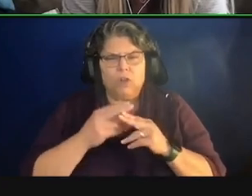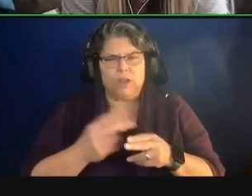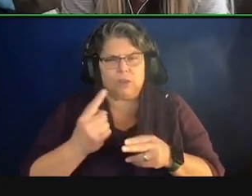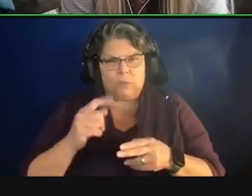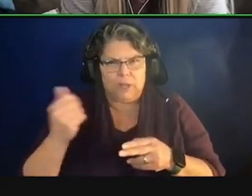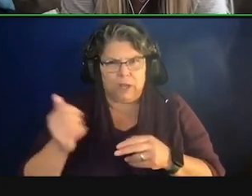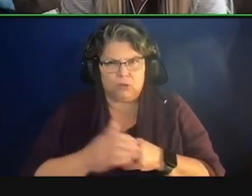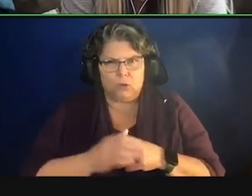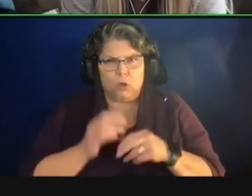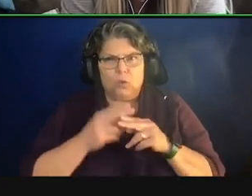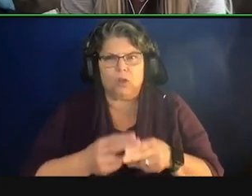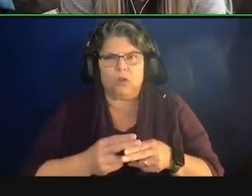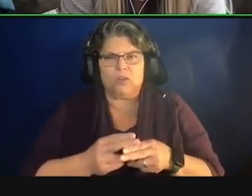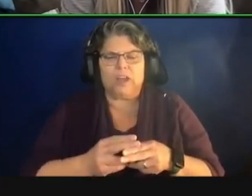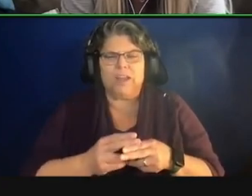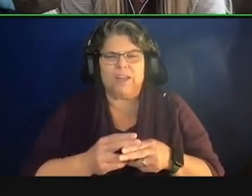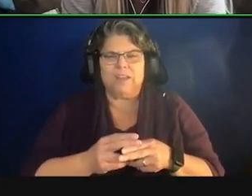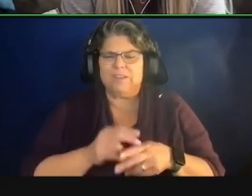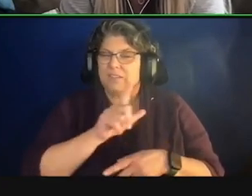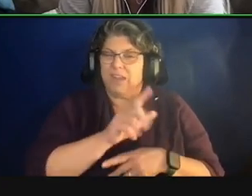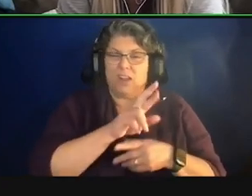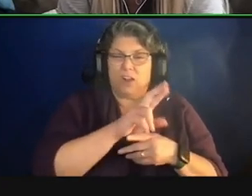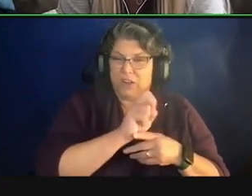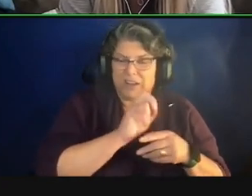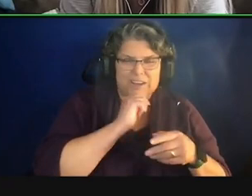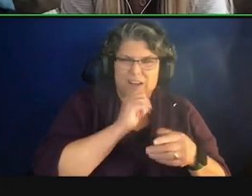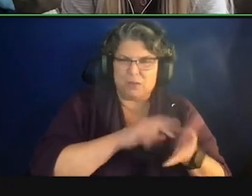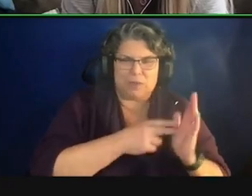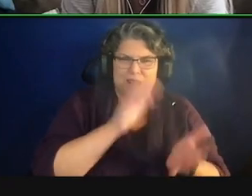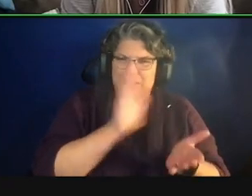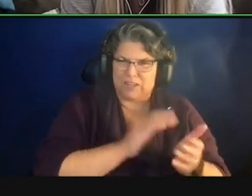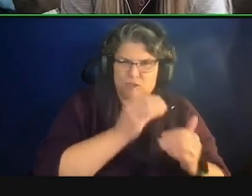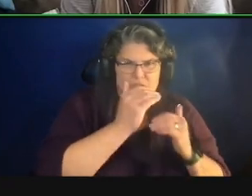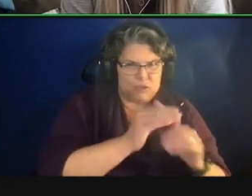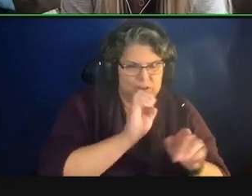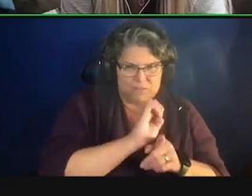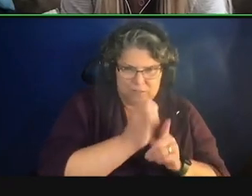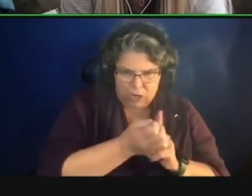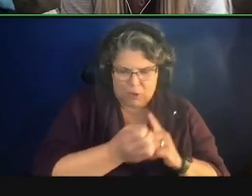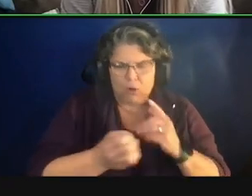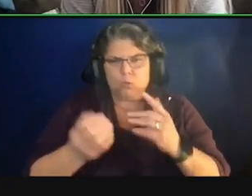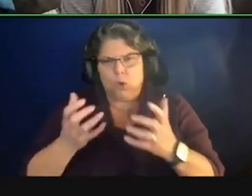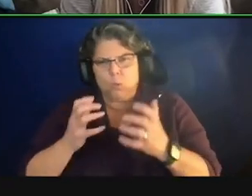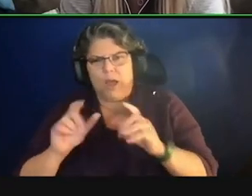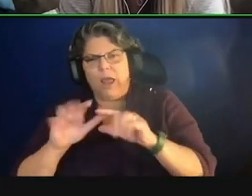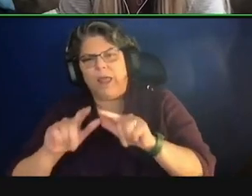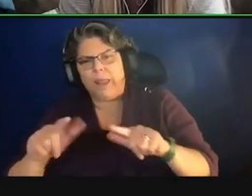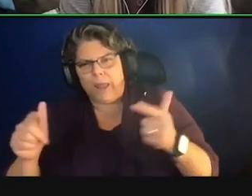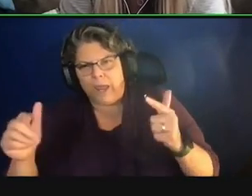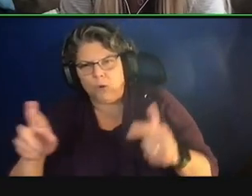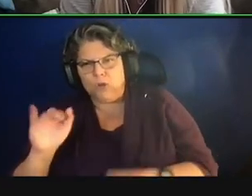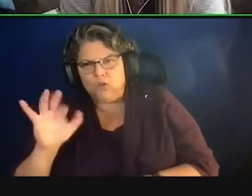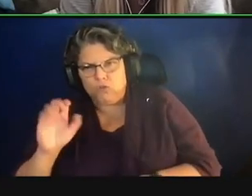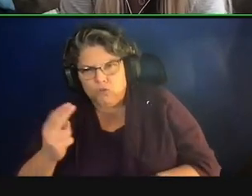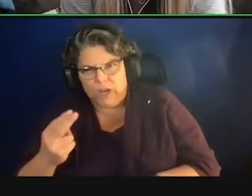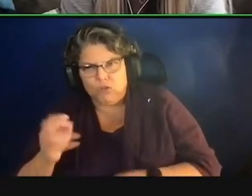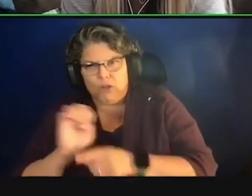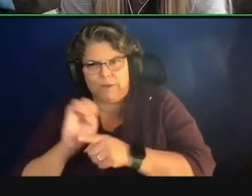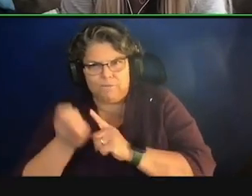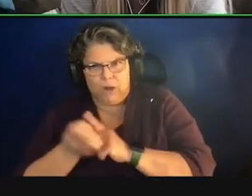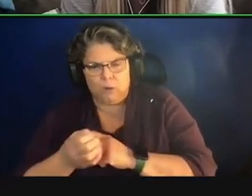call it the language-rich environment. So we want to consider what opportunities are there for